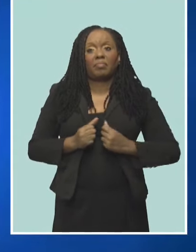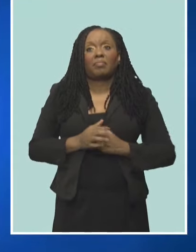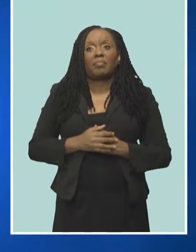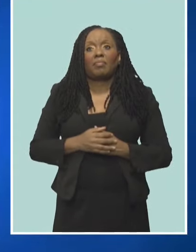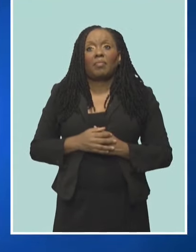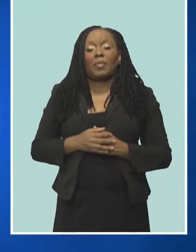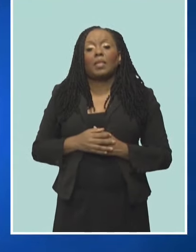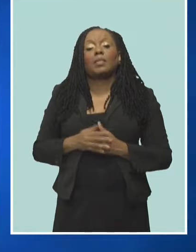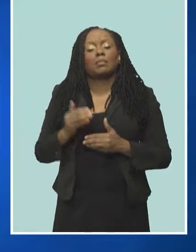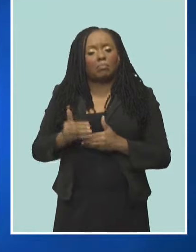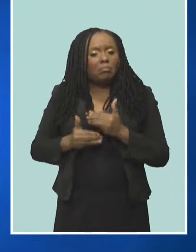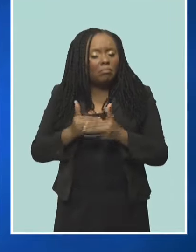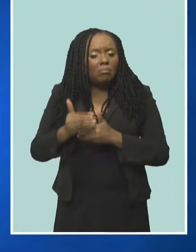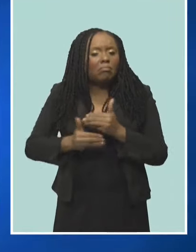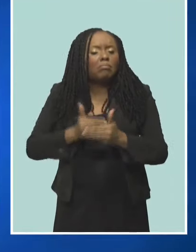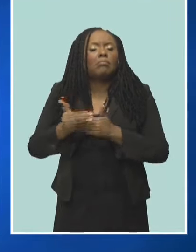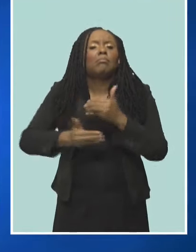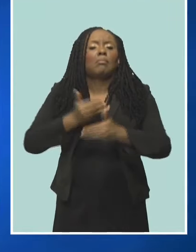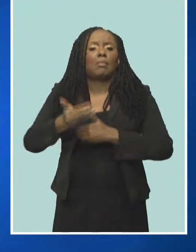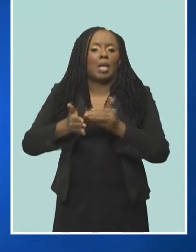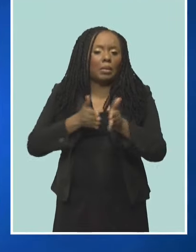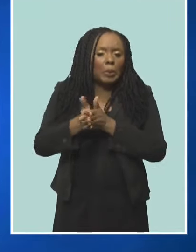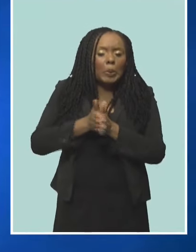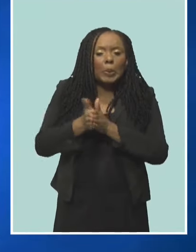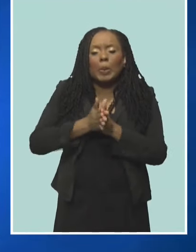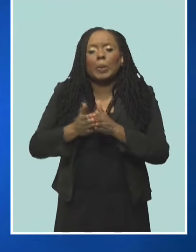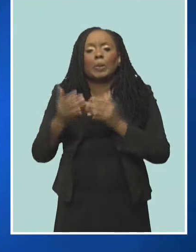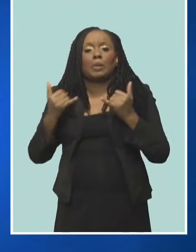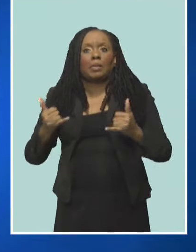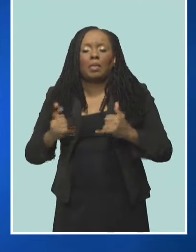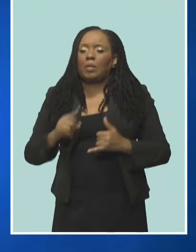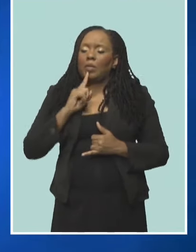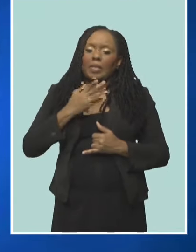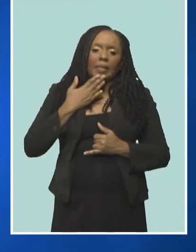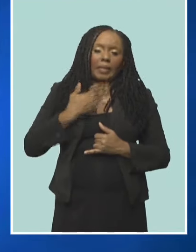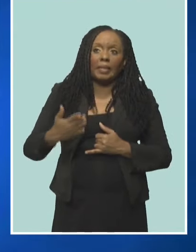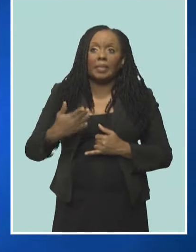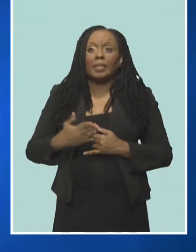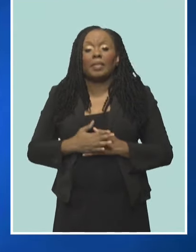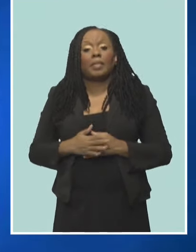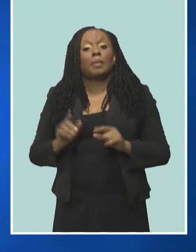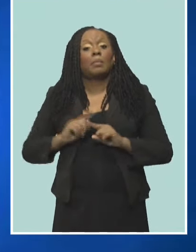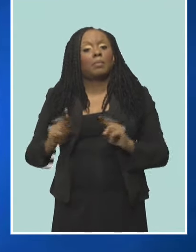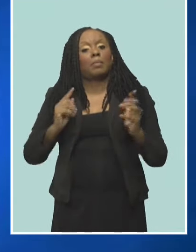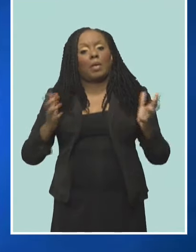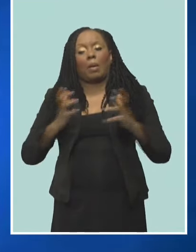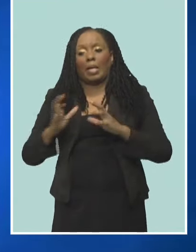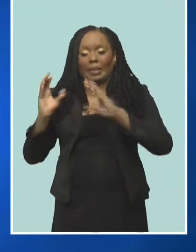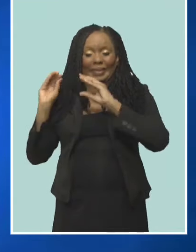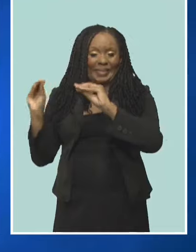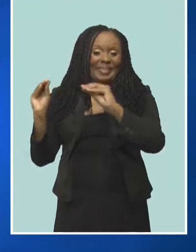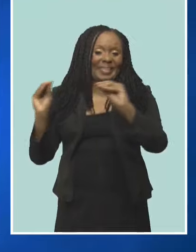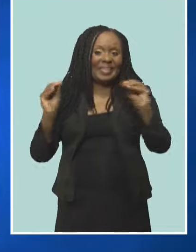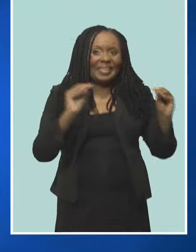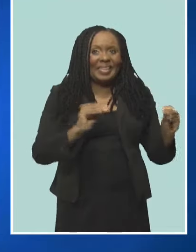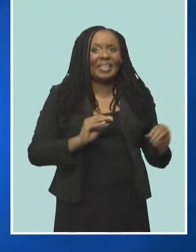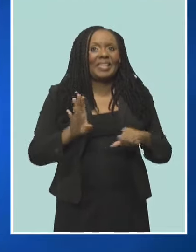but it's gaining steam now and momentum, and we are thankful for that. But we want to sensitize Barbados to the fact that